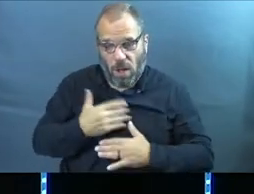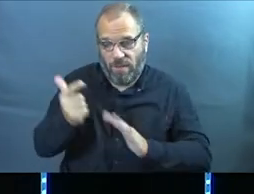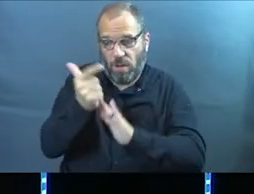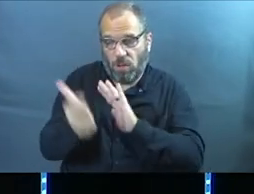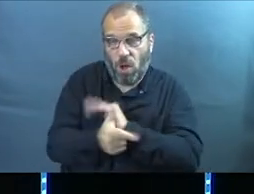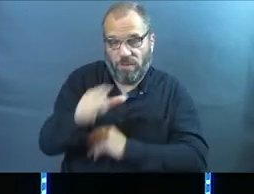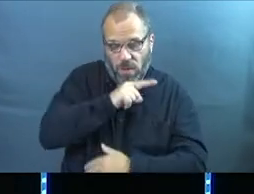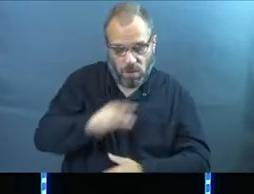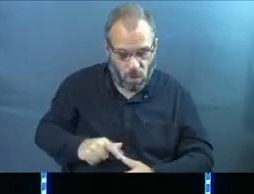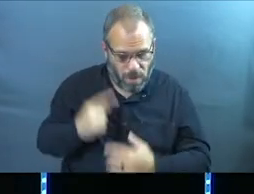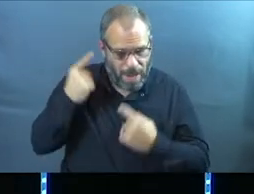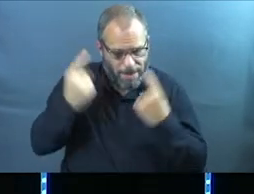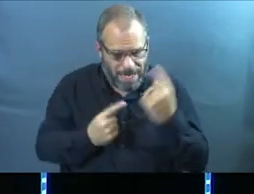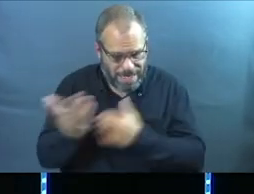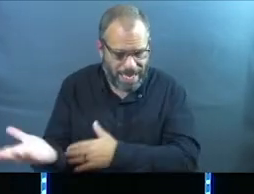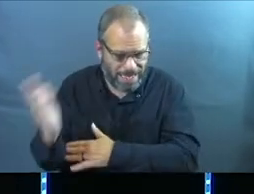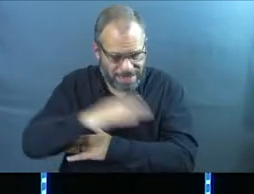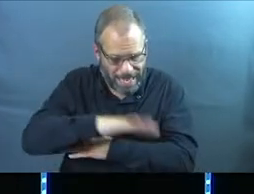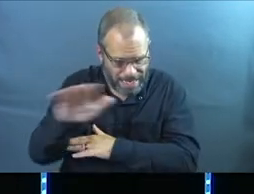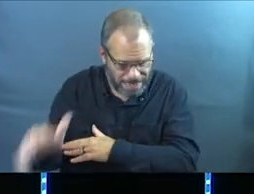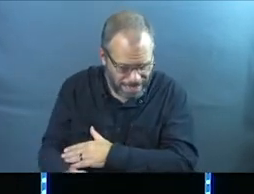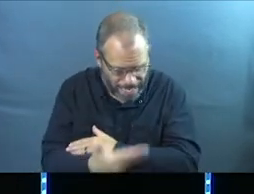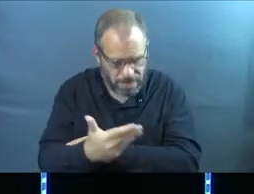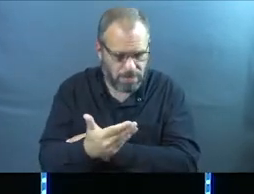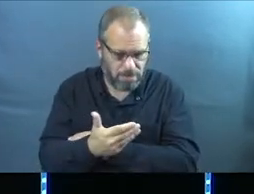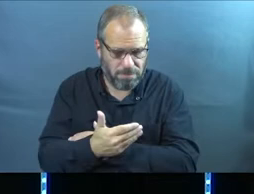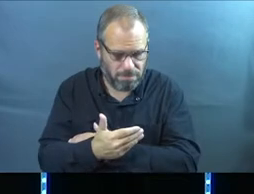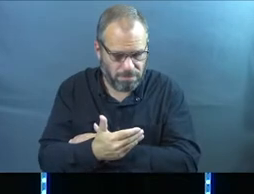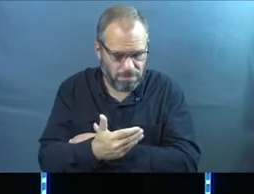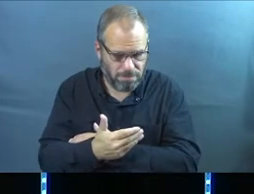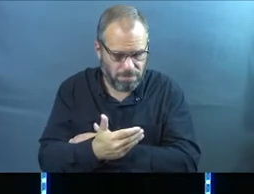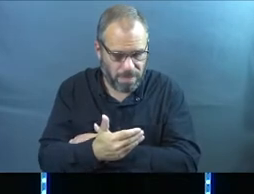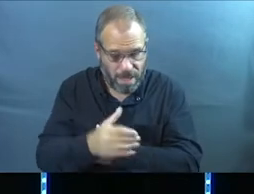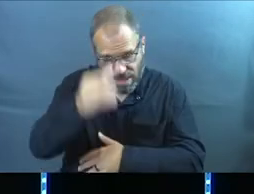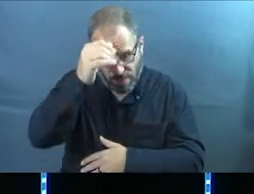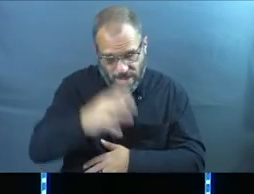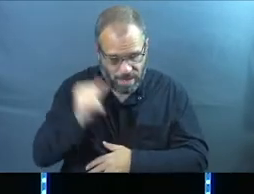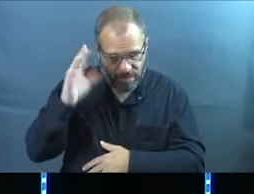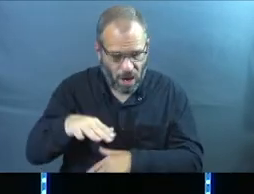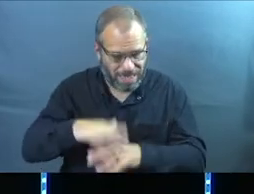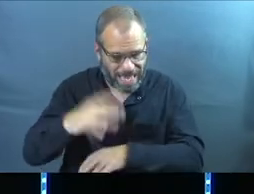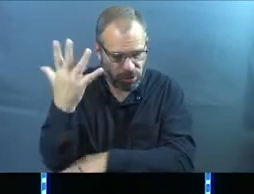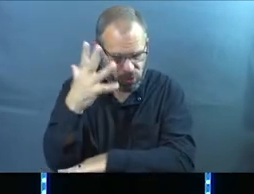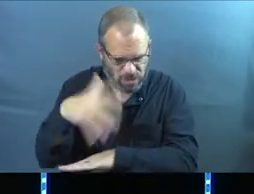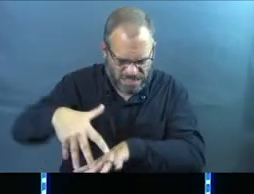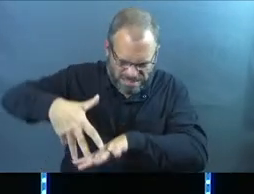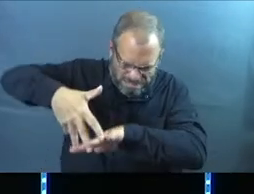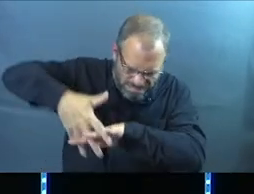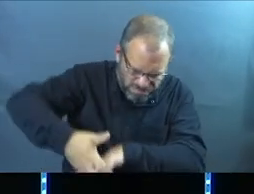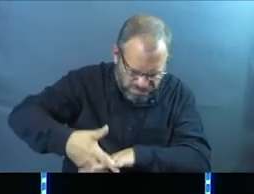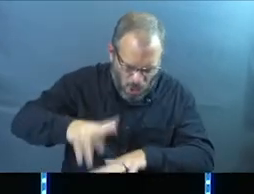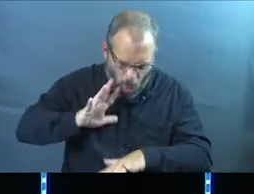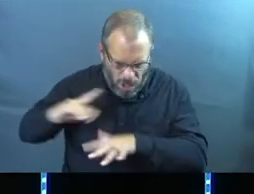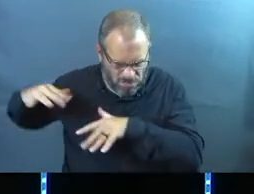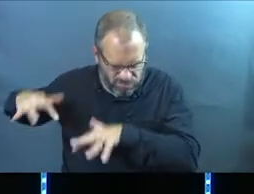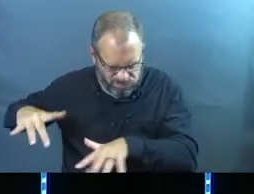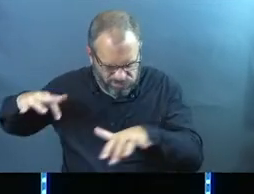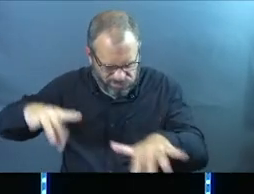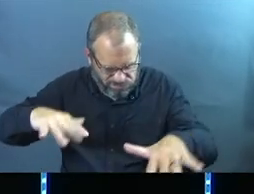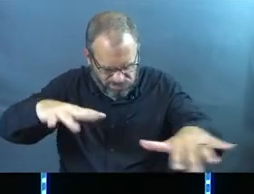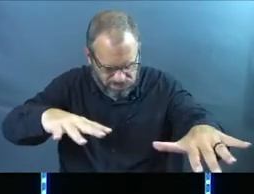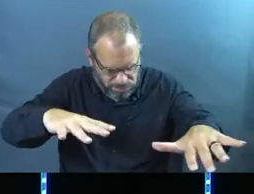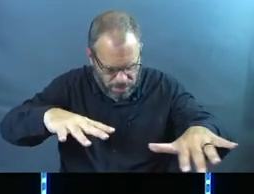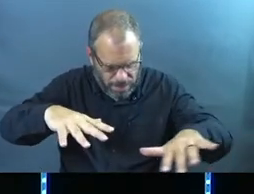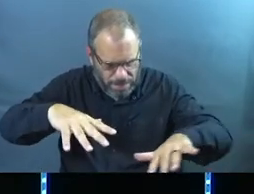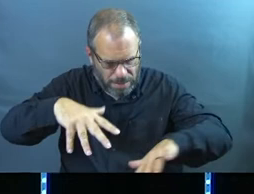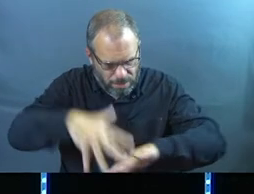the law of the Lord, meditating on it day and night." The man of God is like a tree planted in the riverbank, along the